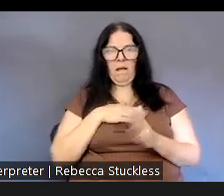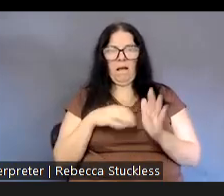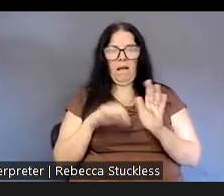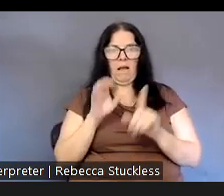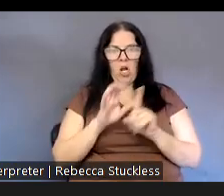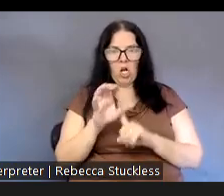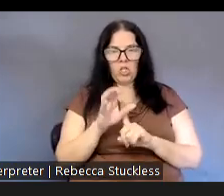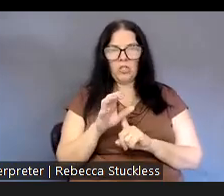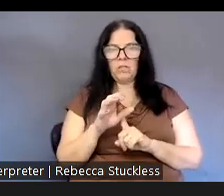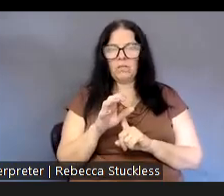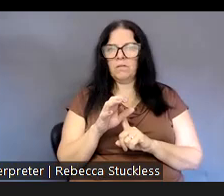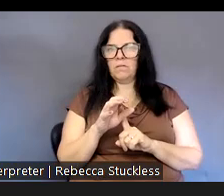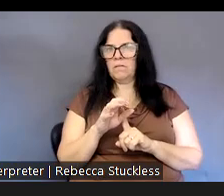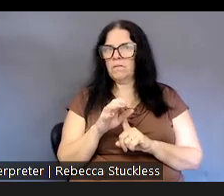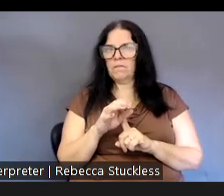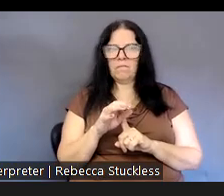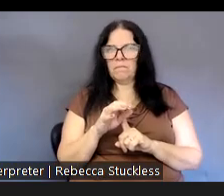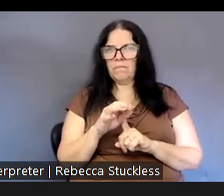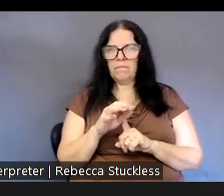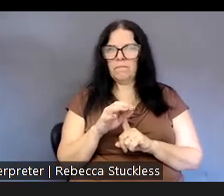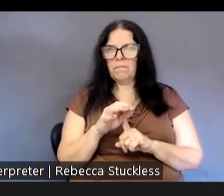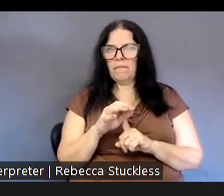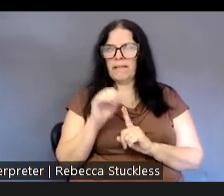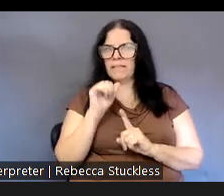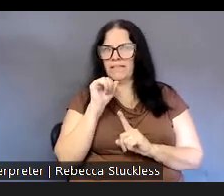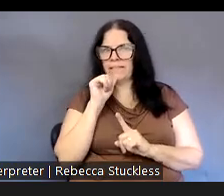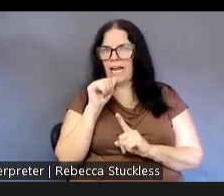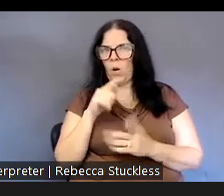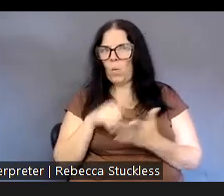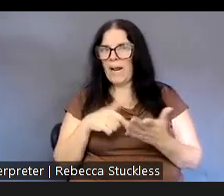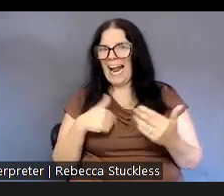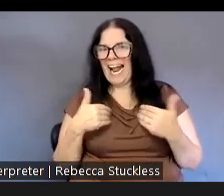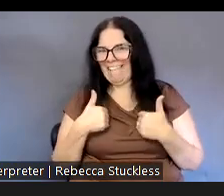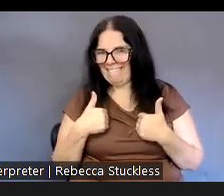no longer what I have or what I do, it's who I am.